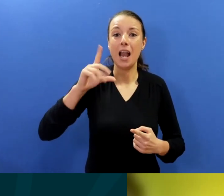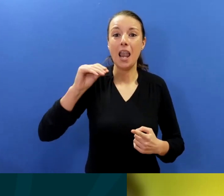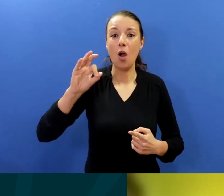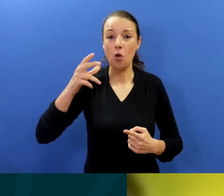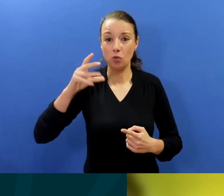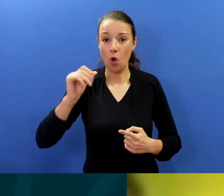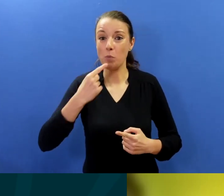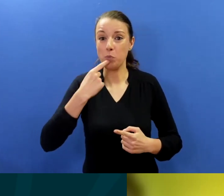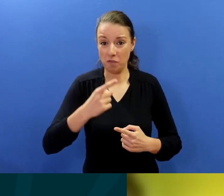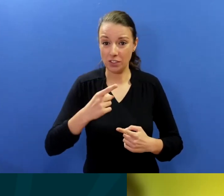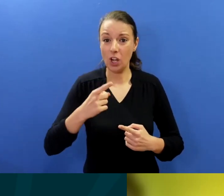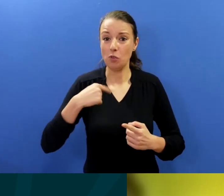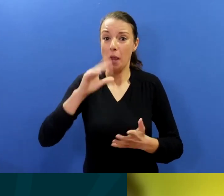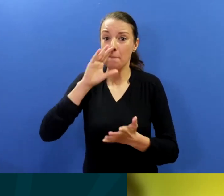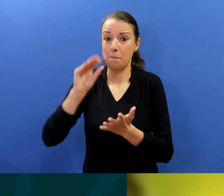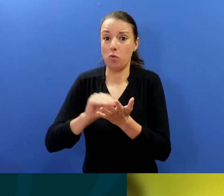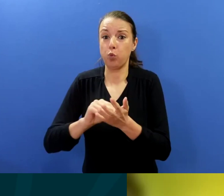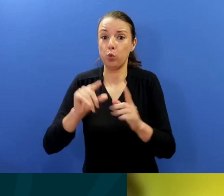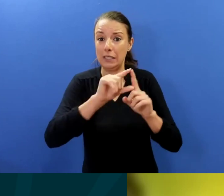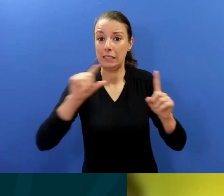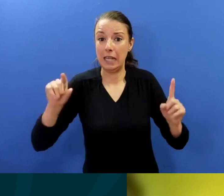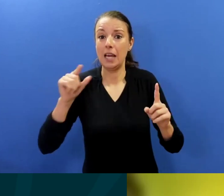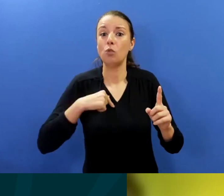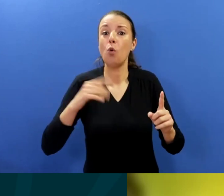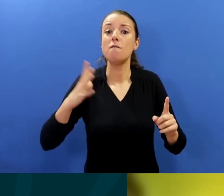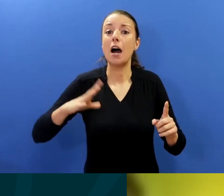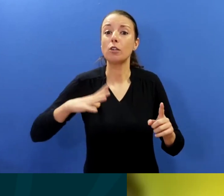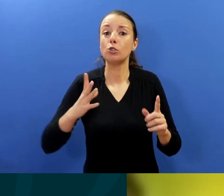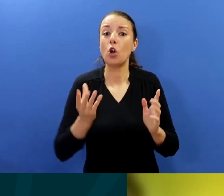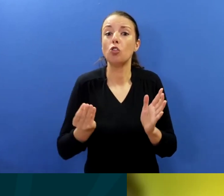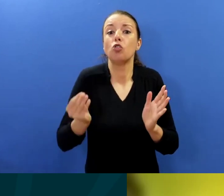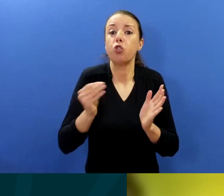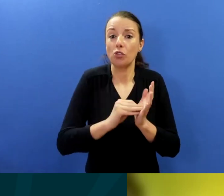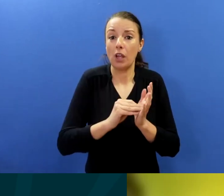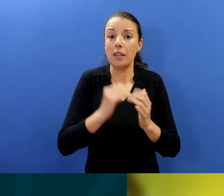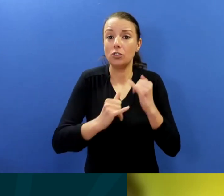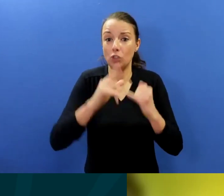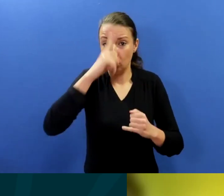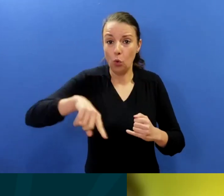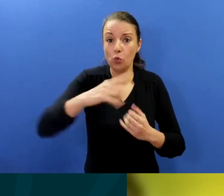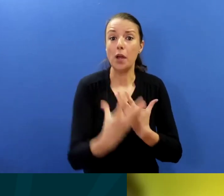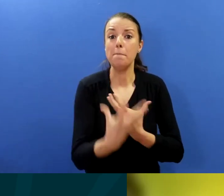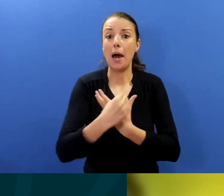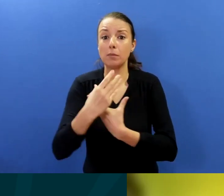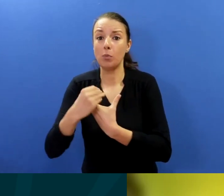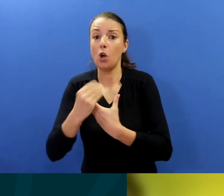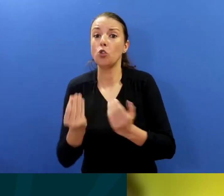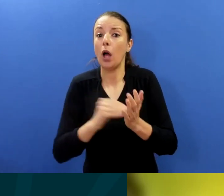apply these methods as well. But I also wanted to point to what Ms. Leonor